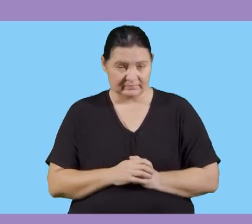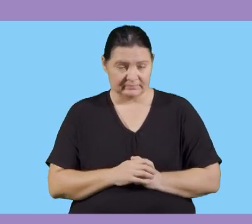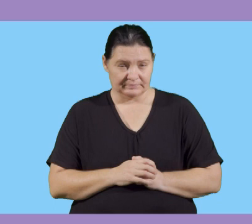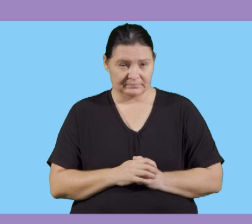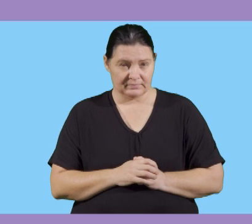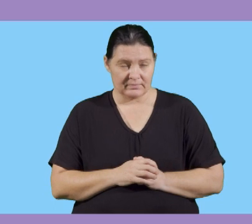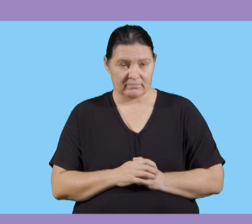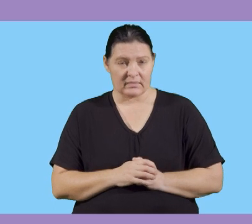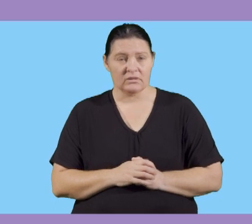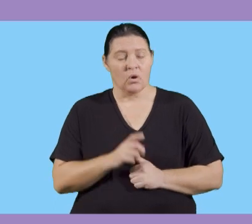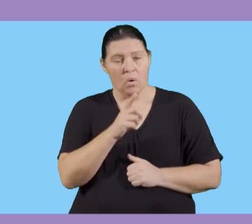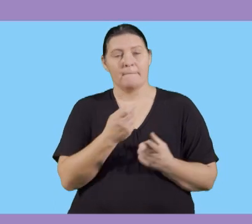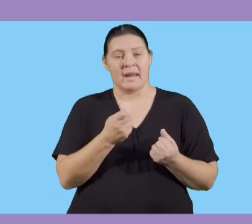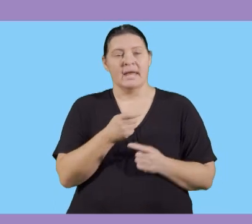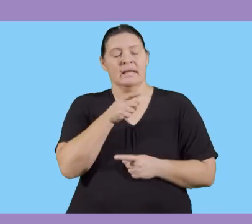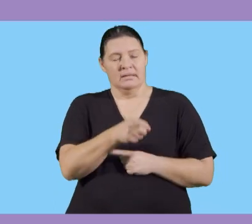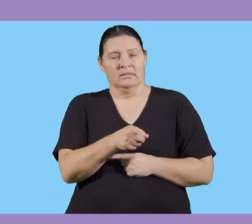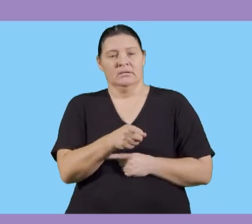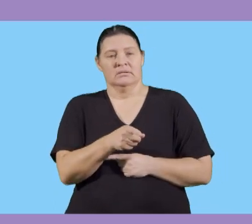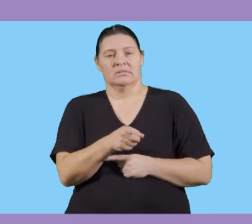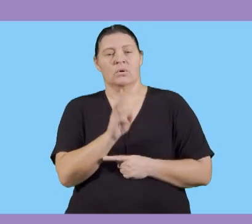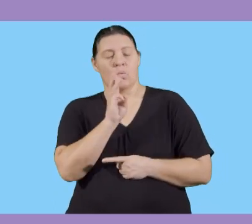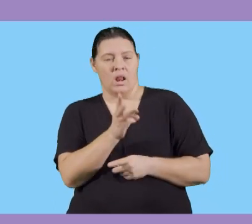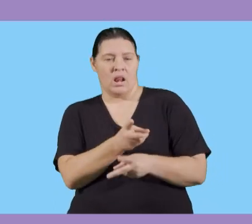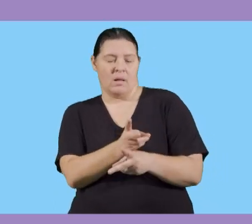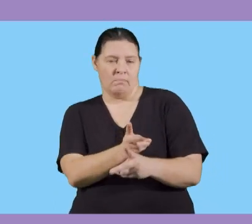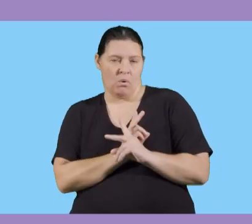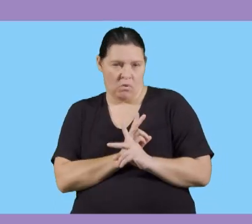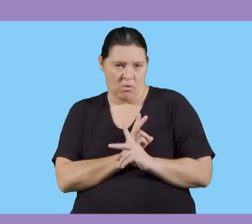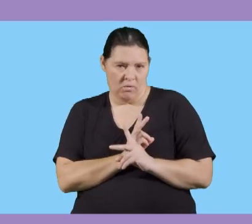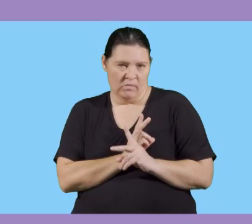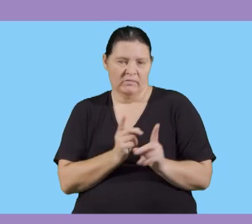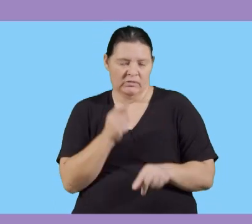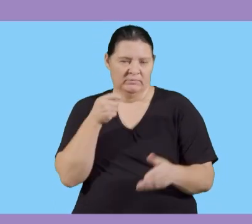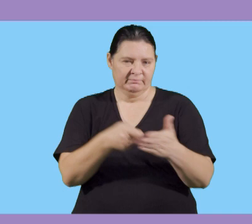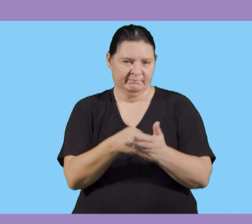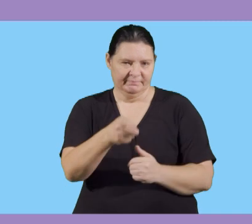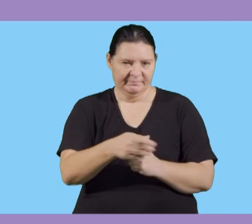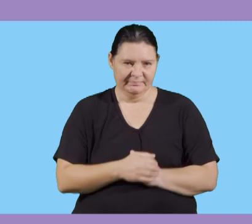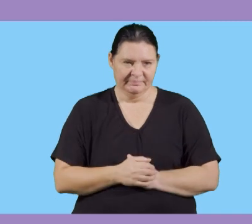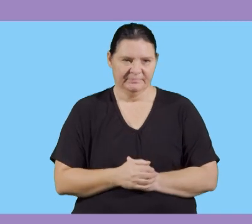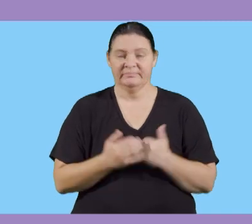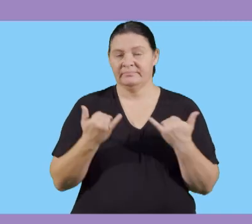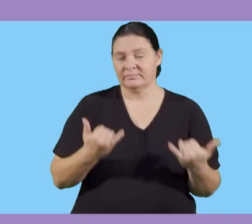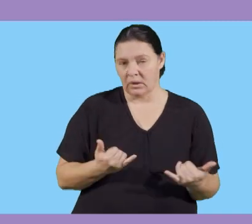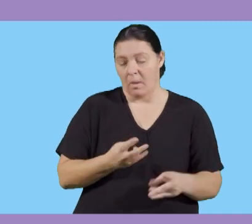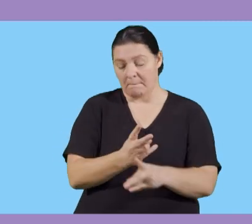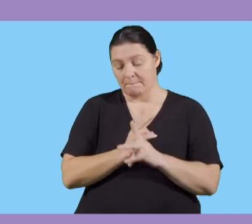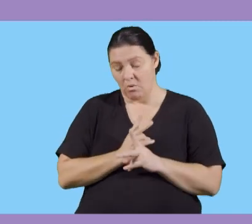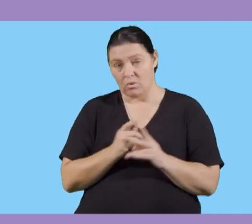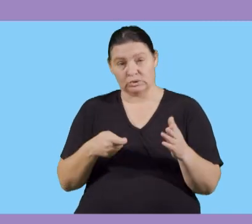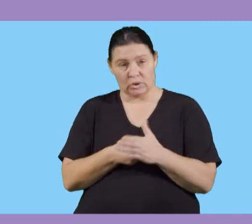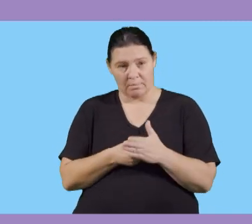10,500 rand. So this is the money that Delisile is going to borrow from the shop. But now when you borrow money from the